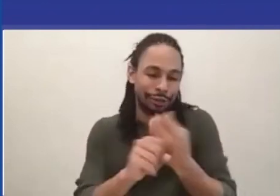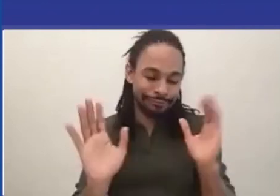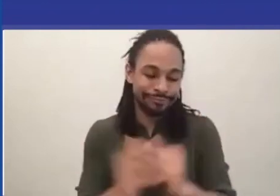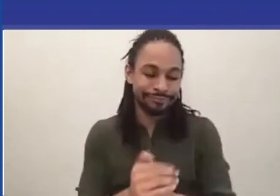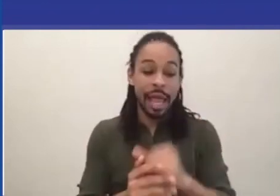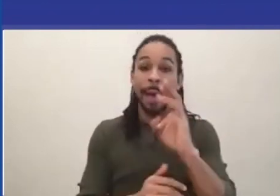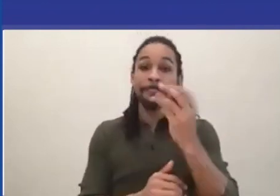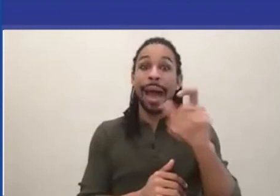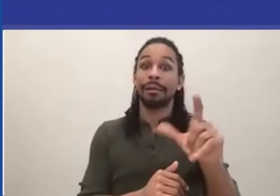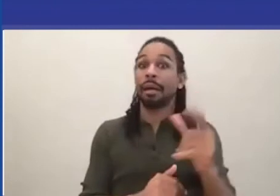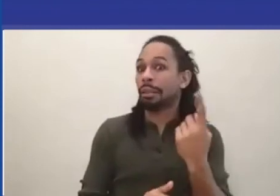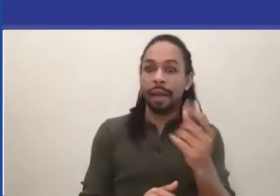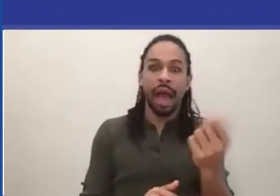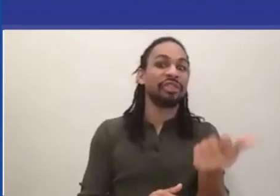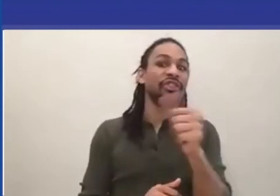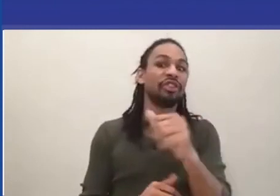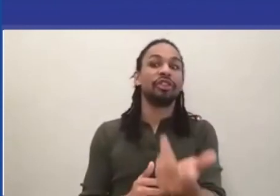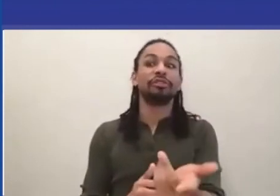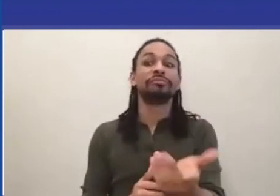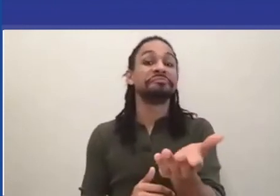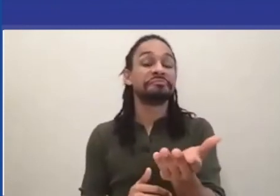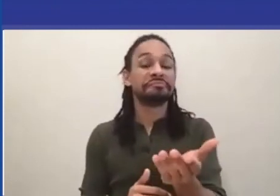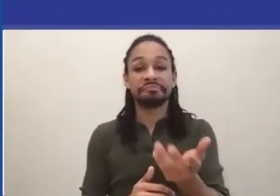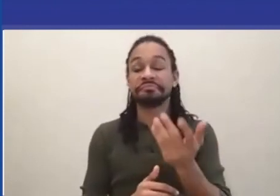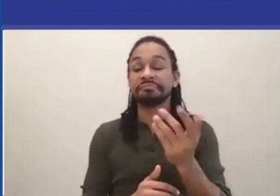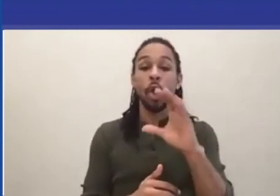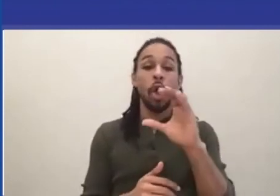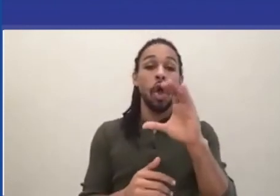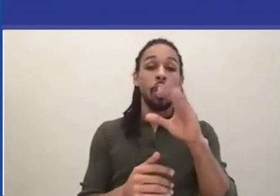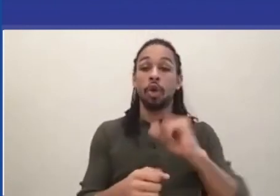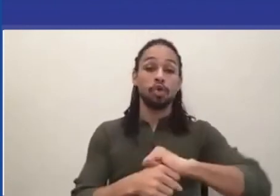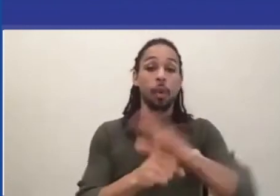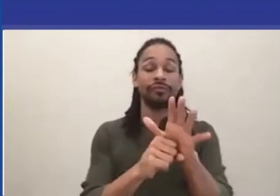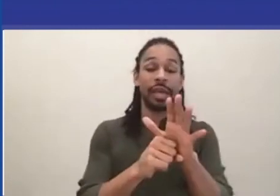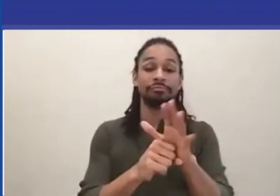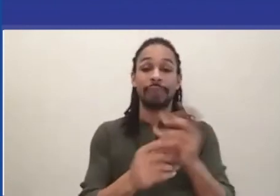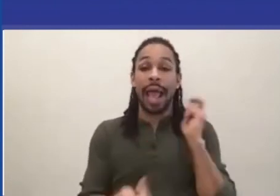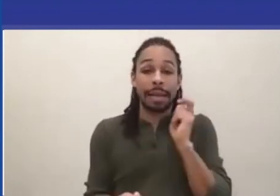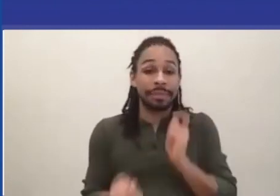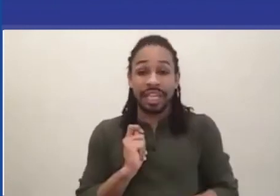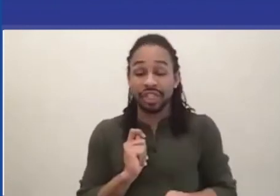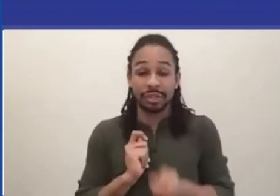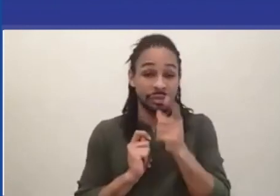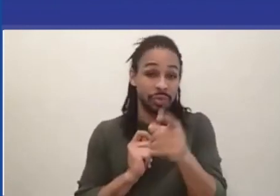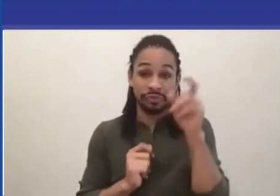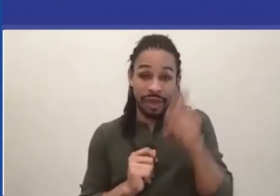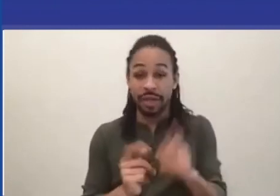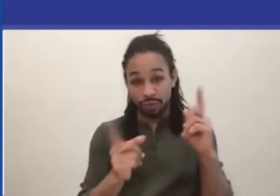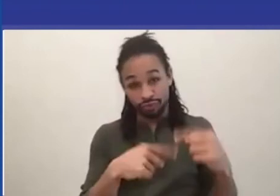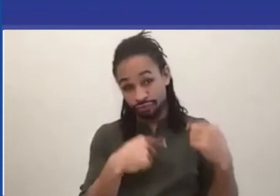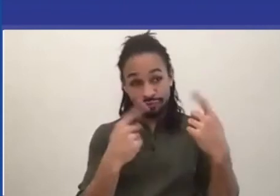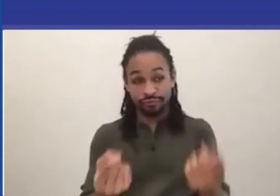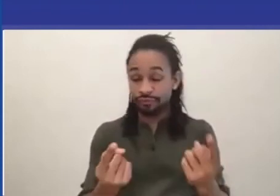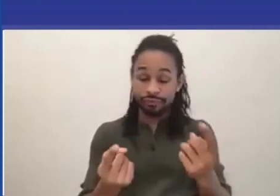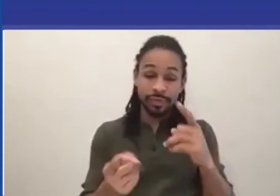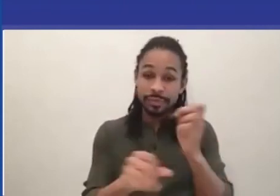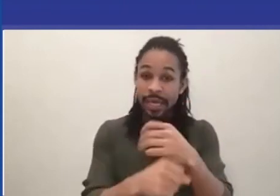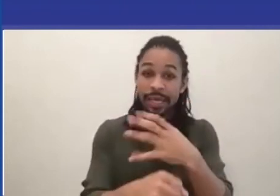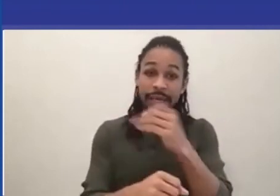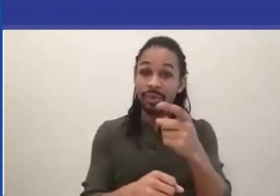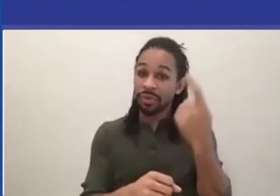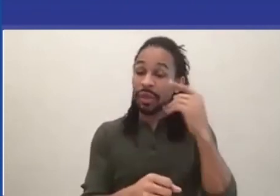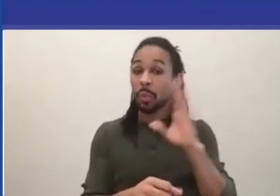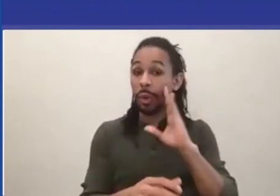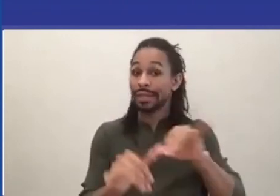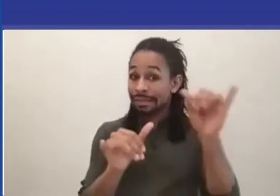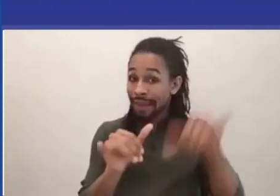think, any COVID adaptations that on the other side of this you think can or should or could remain? Preamble,